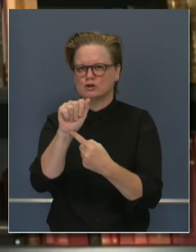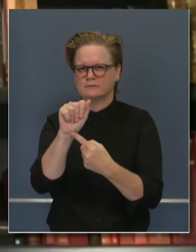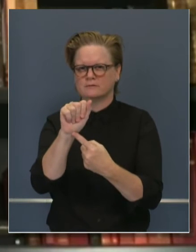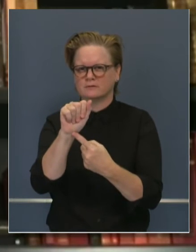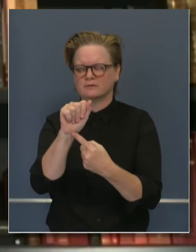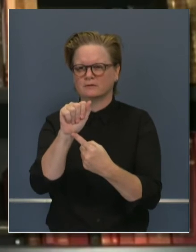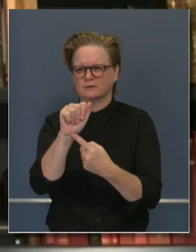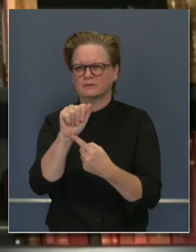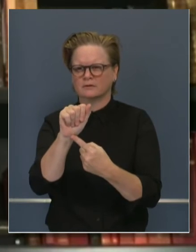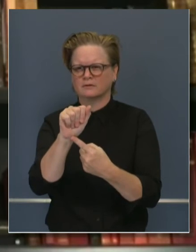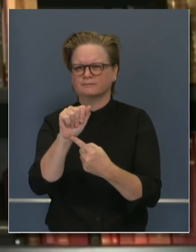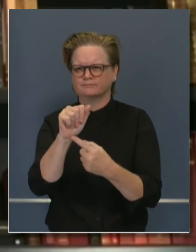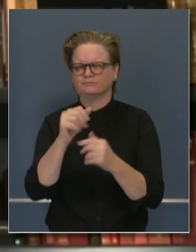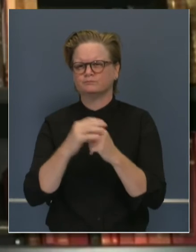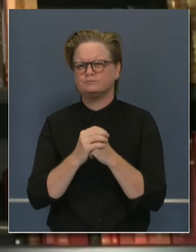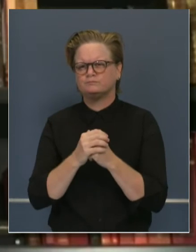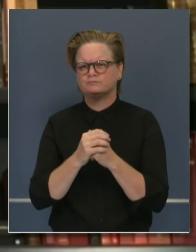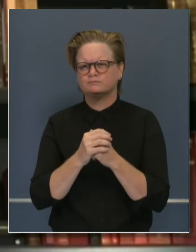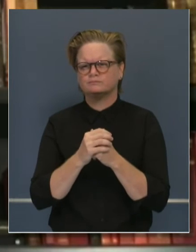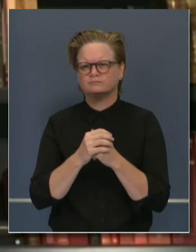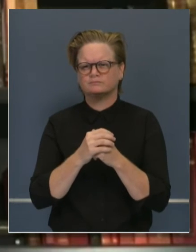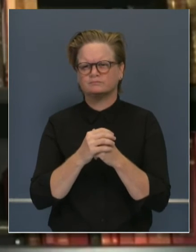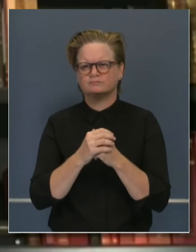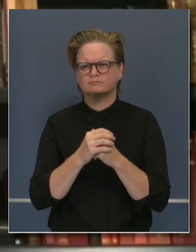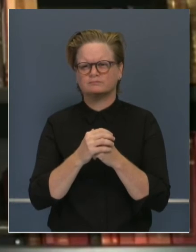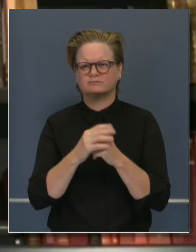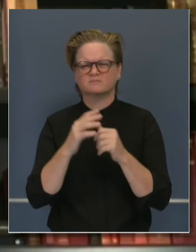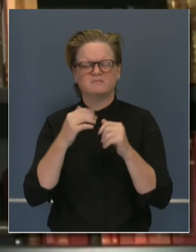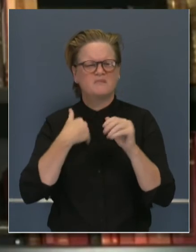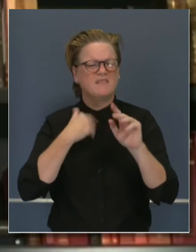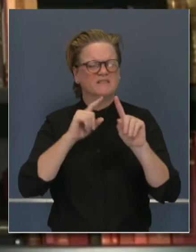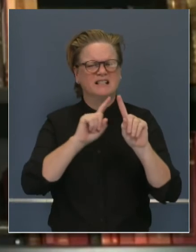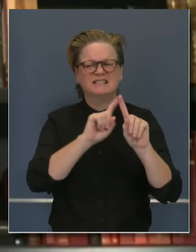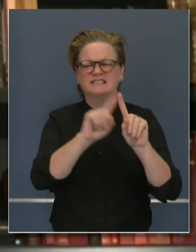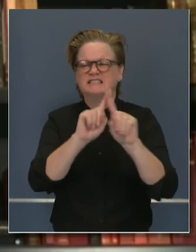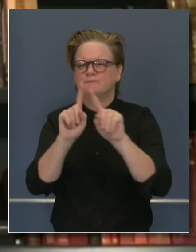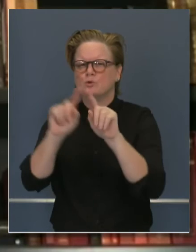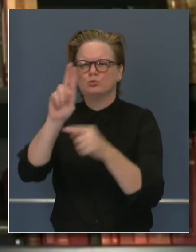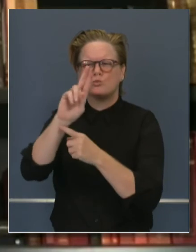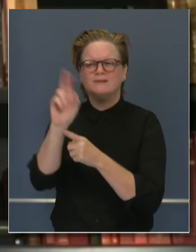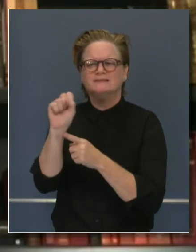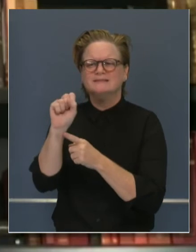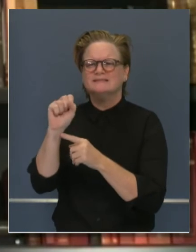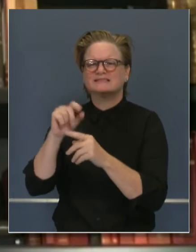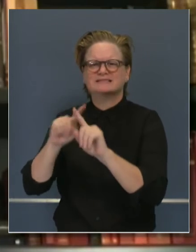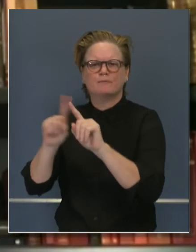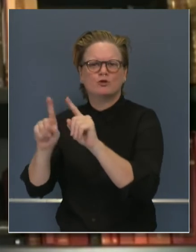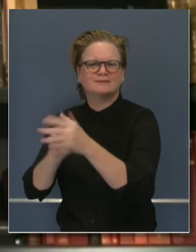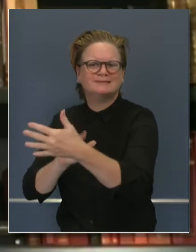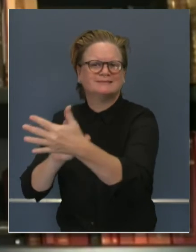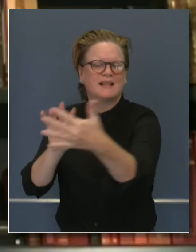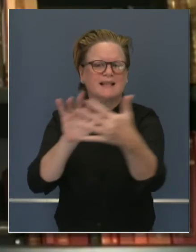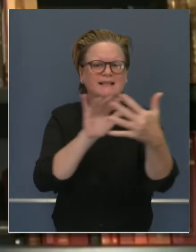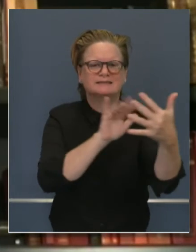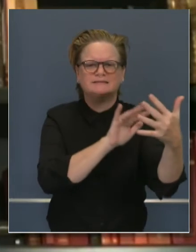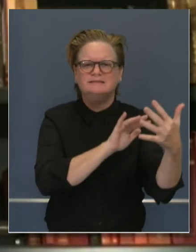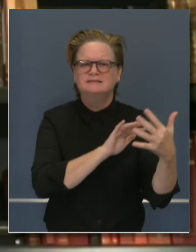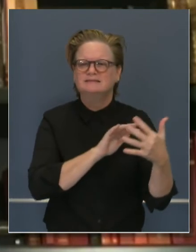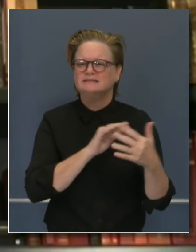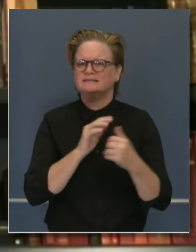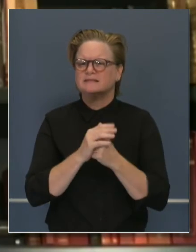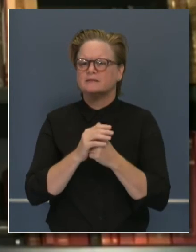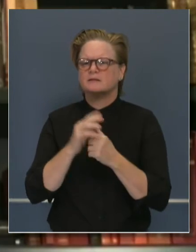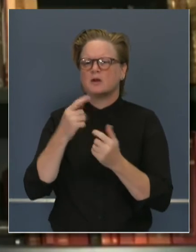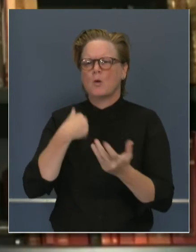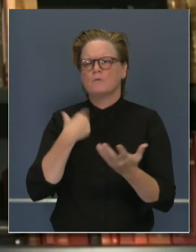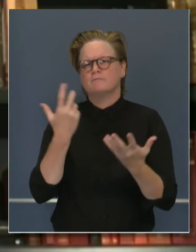consumption, Massachusetts, other parts of the country that have limited versions, including many cities, not just states. Maybe you can give folks